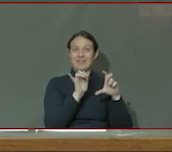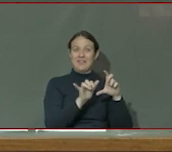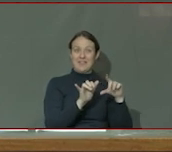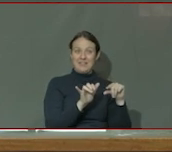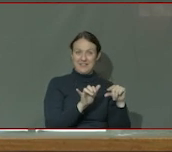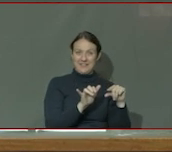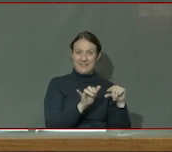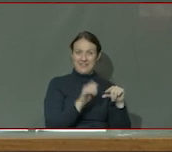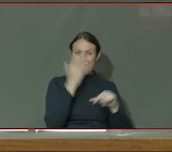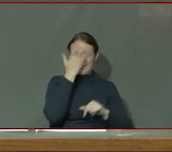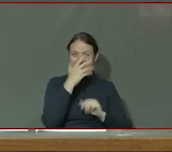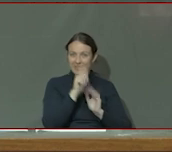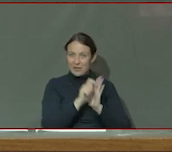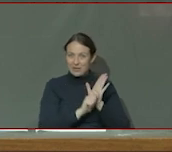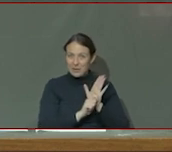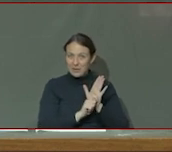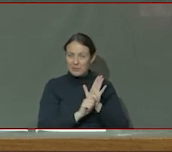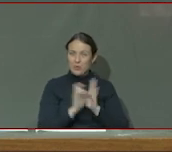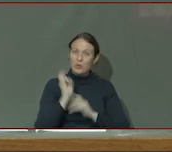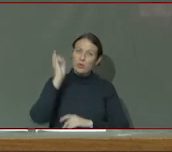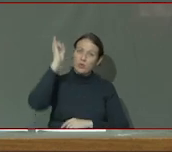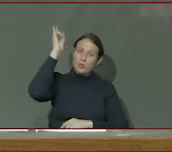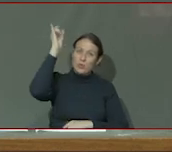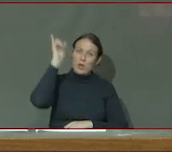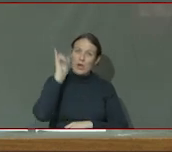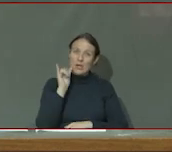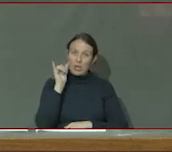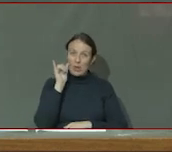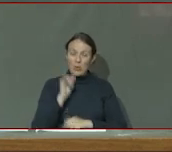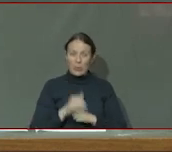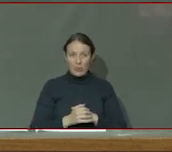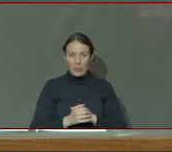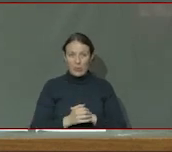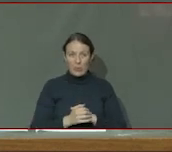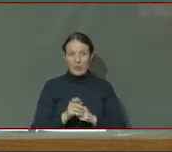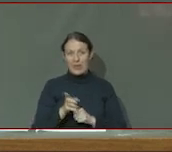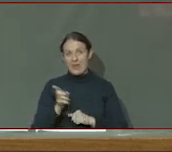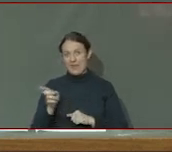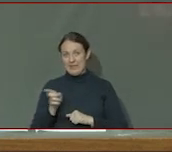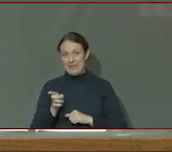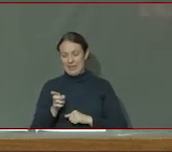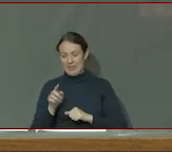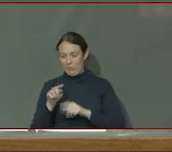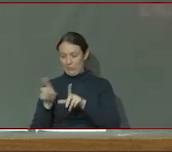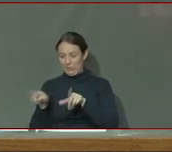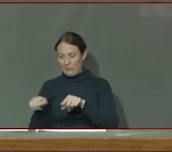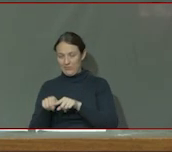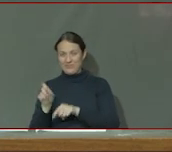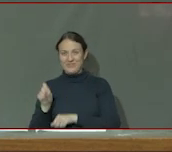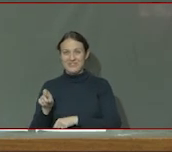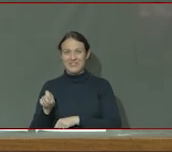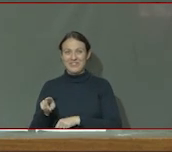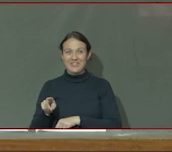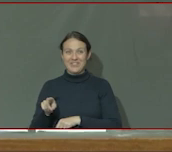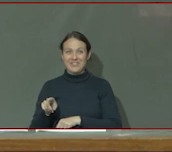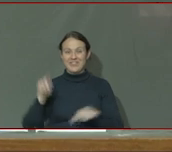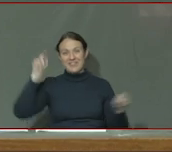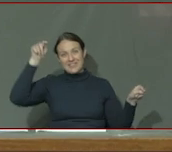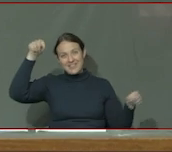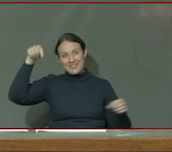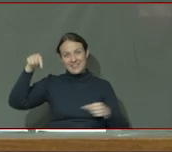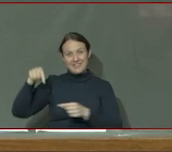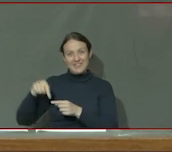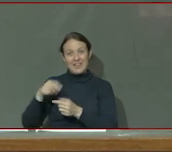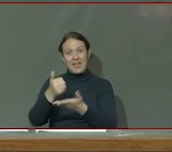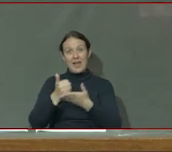phenotype? All right, let's try this one here in this block. So we take, what do we take across? Please help